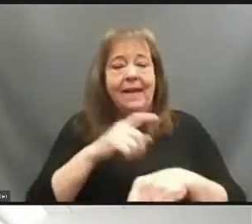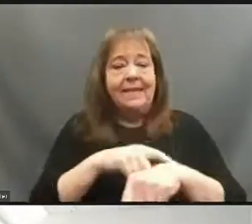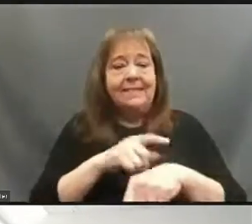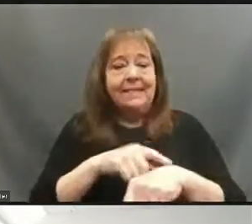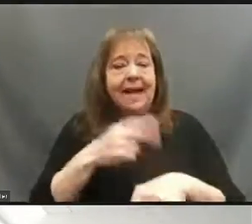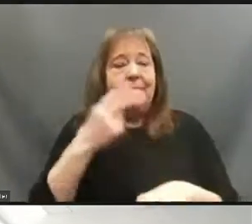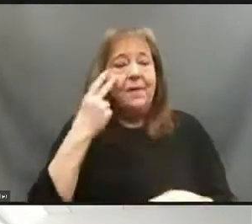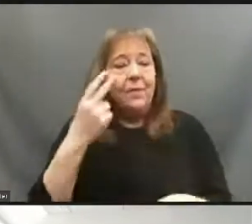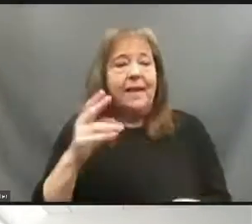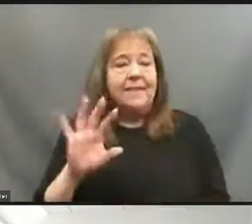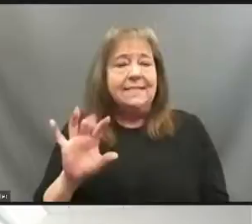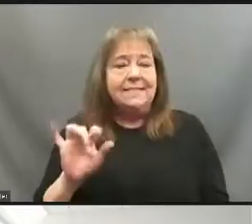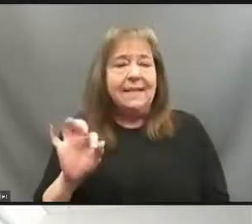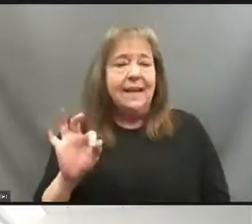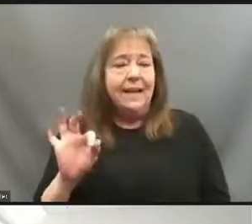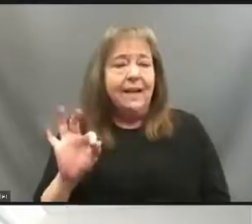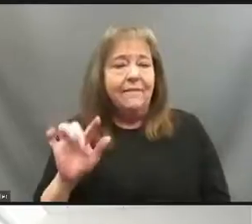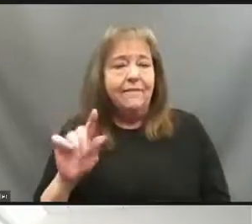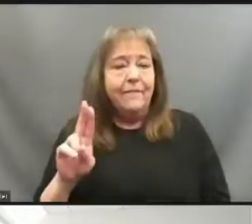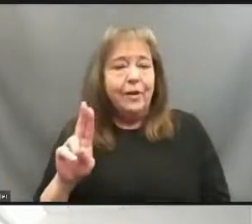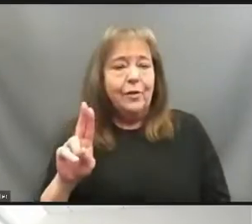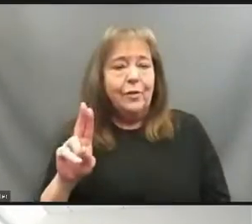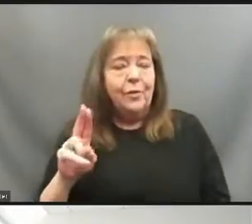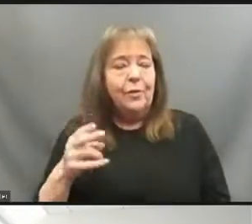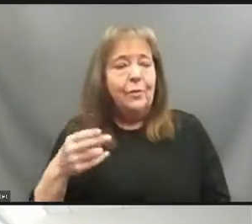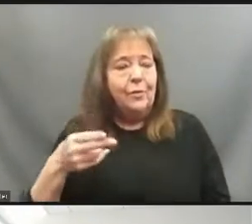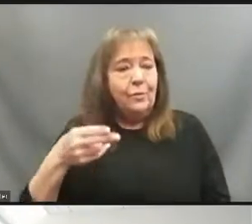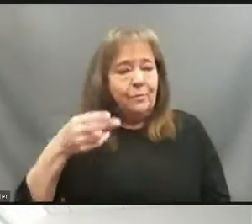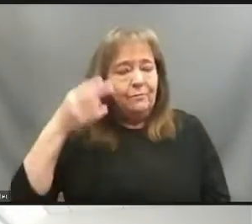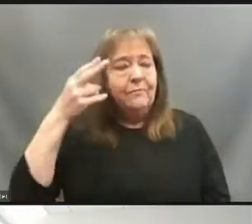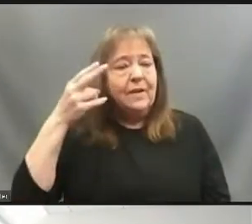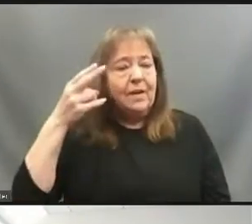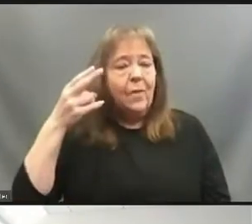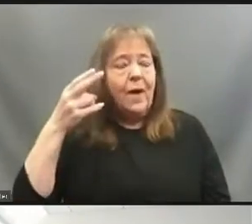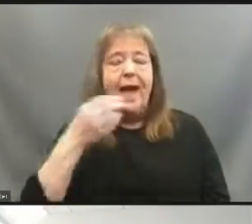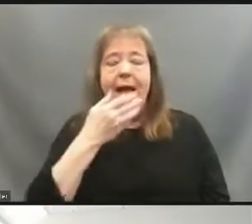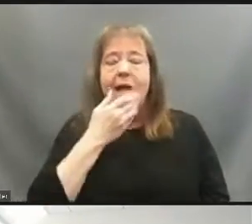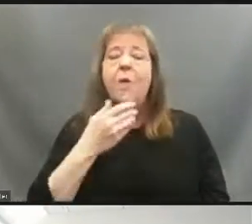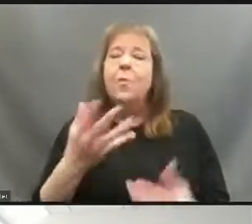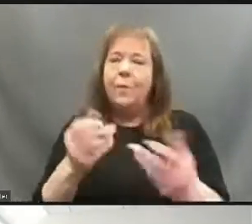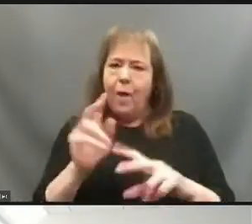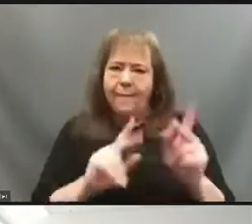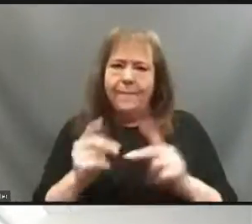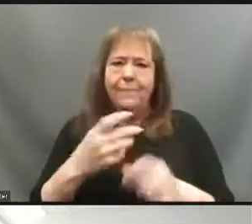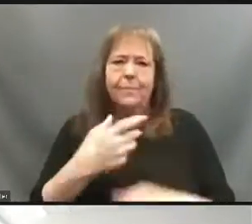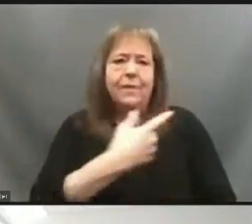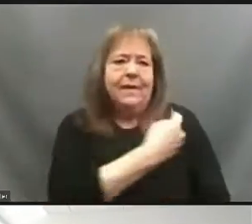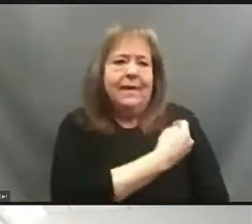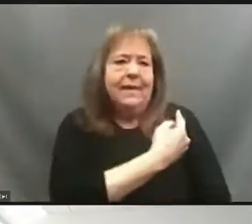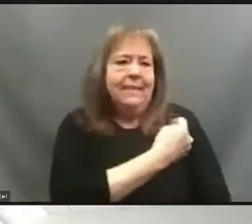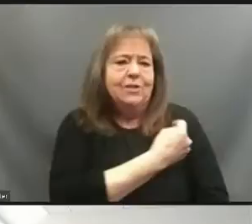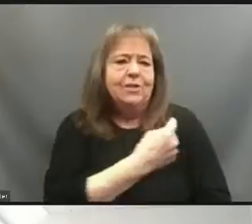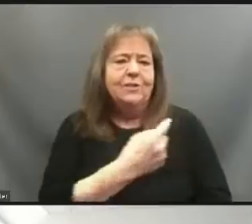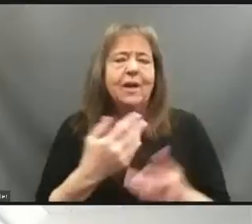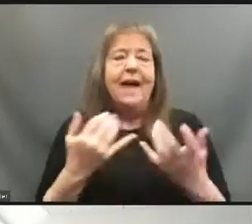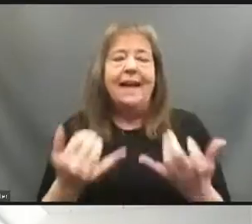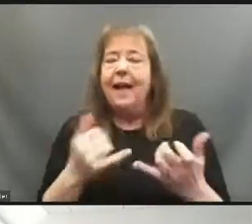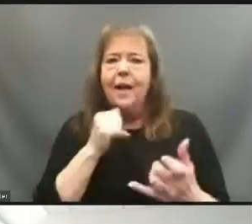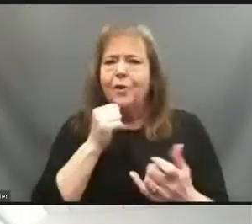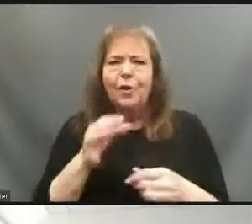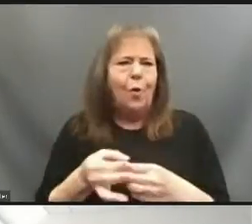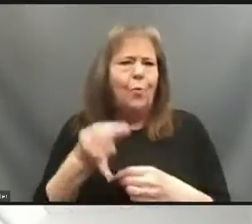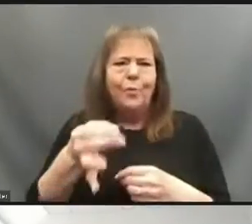peak as well. Now, sometimes we do get earlier flu peaks. We want people to get their flu shot now. Don't wait until January to get your flu